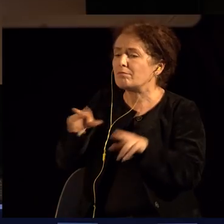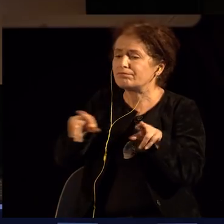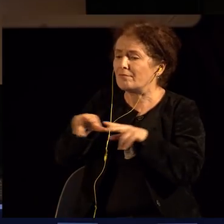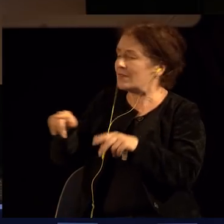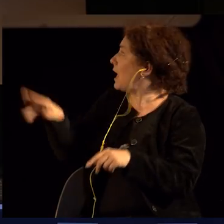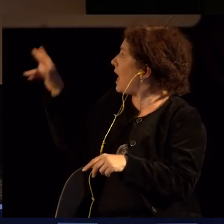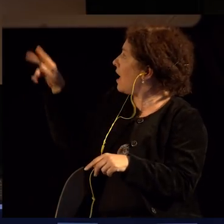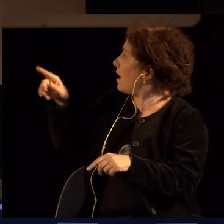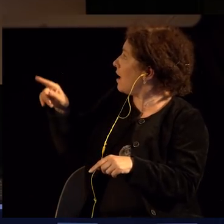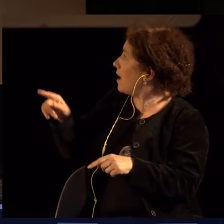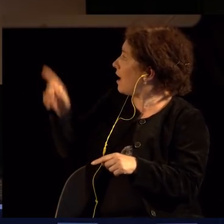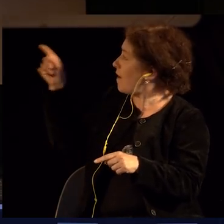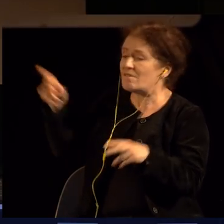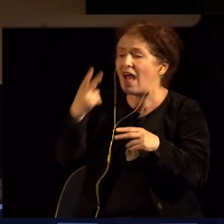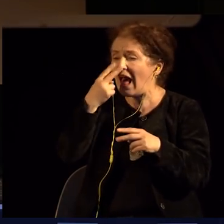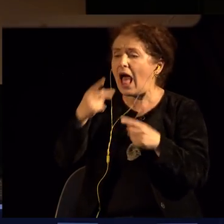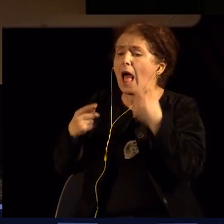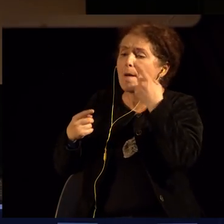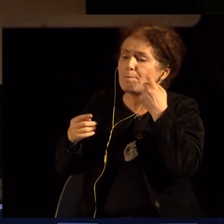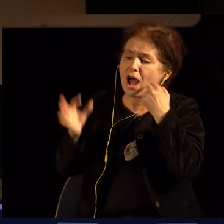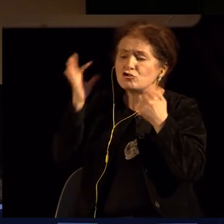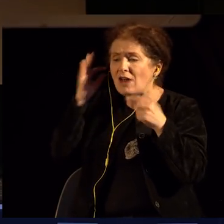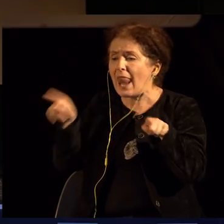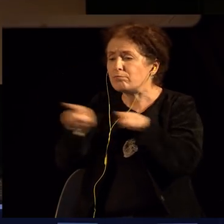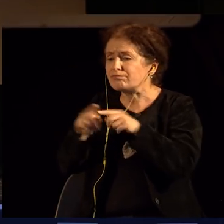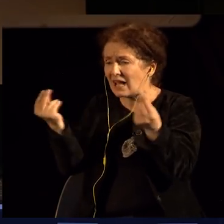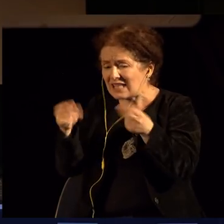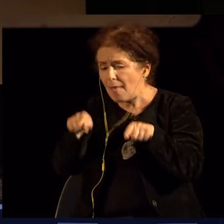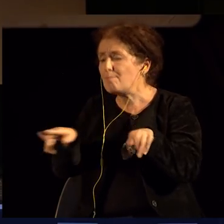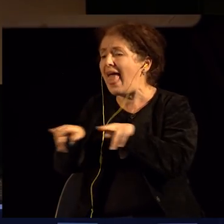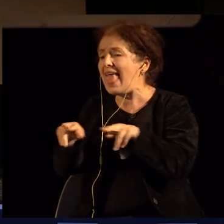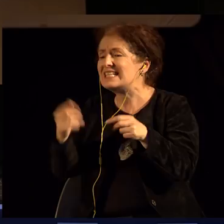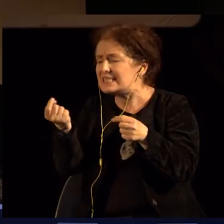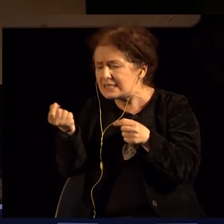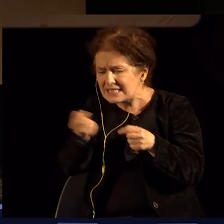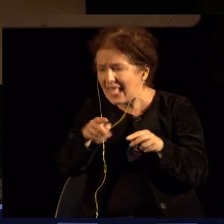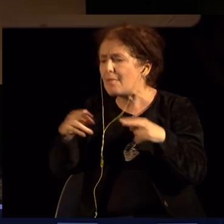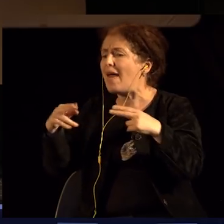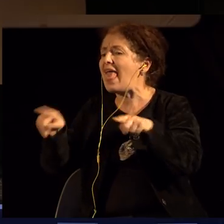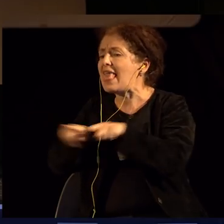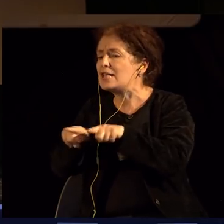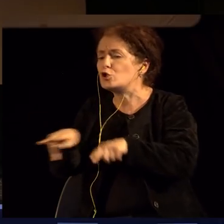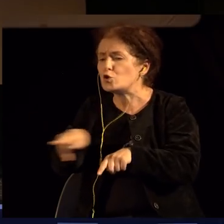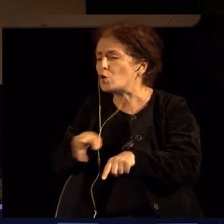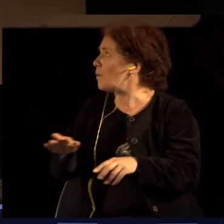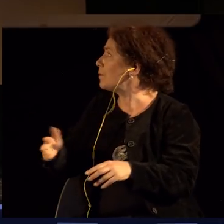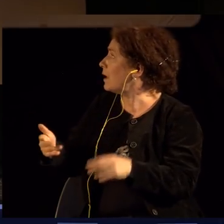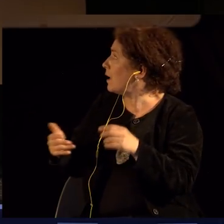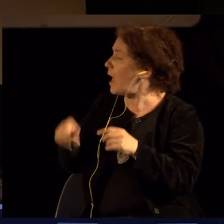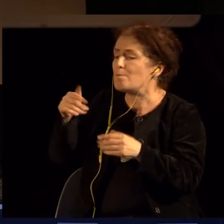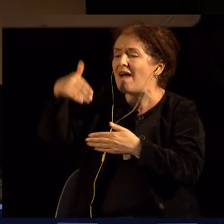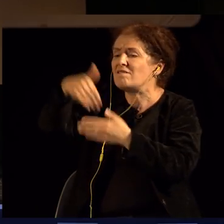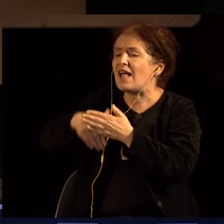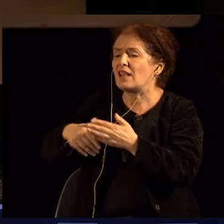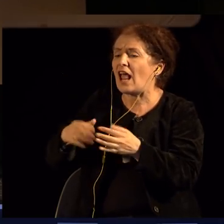One back, please. Thank you. For example, there is a glance or a head on both the penis